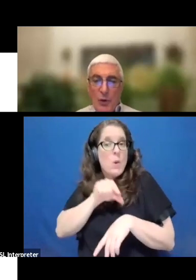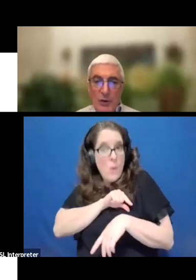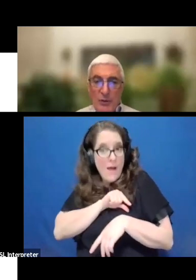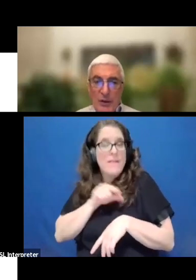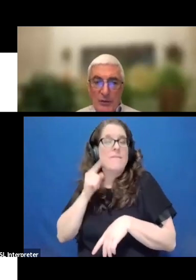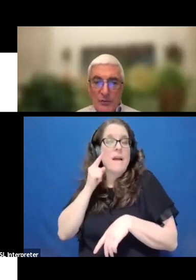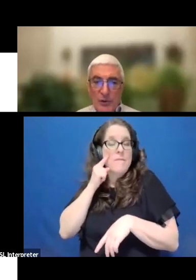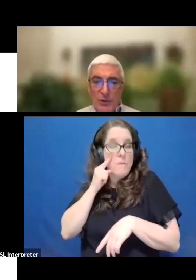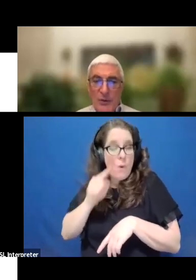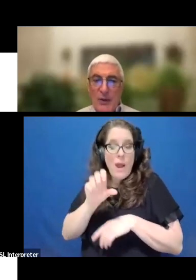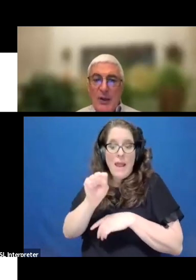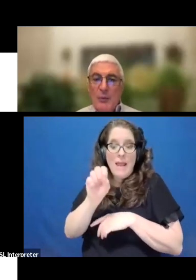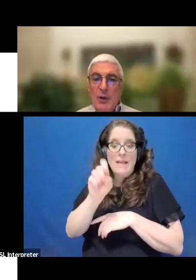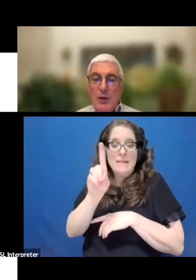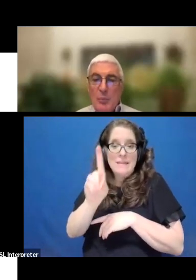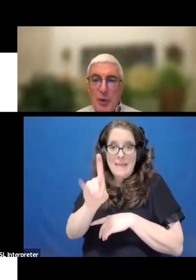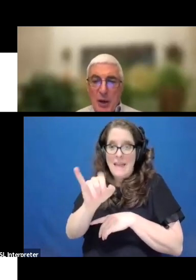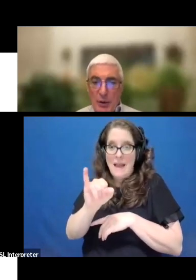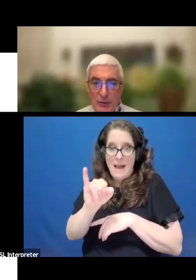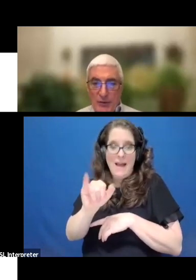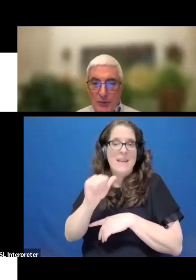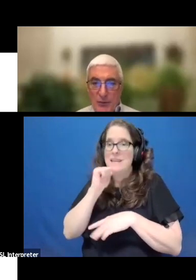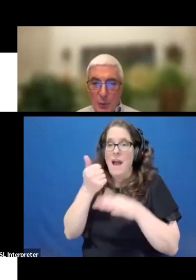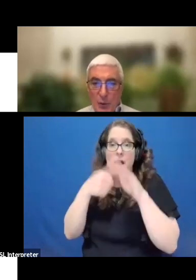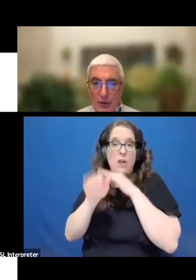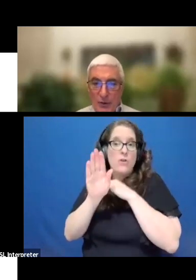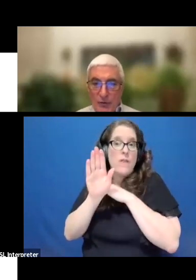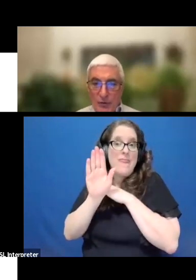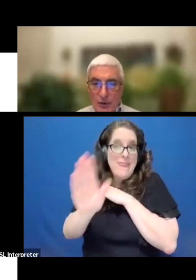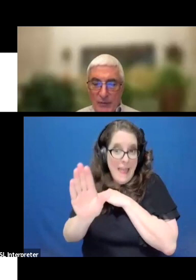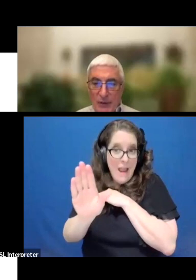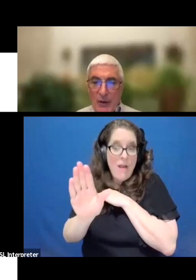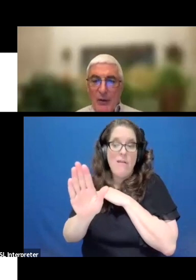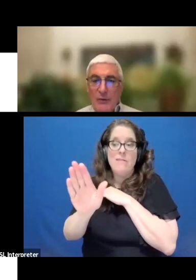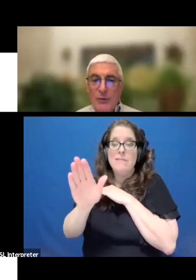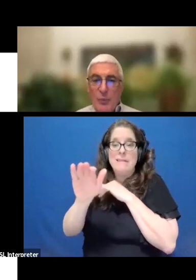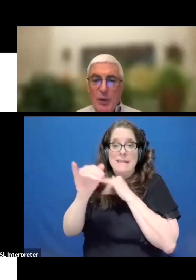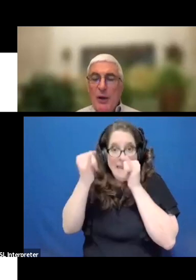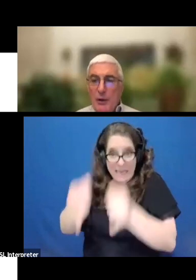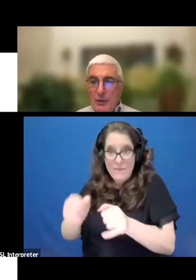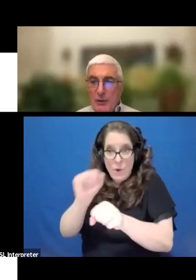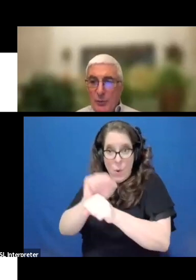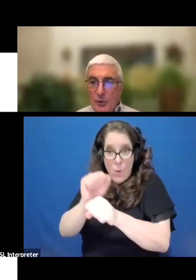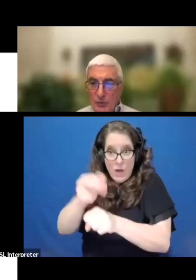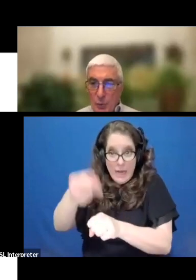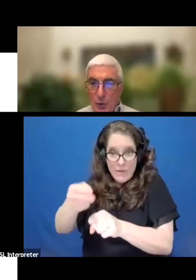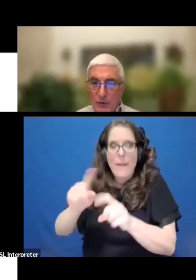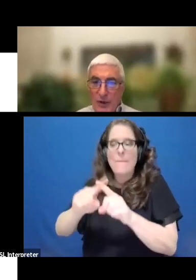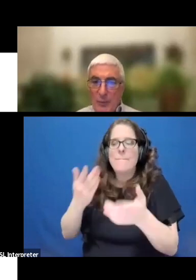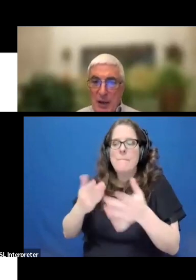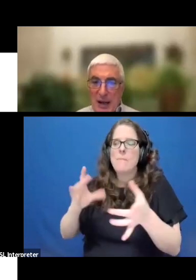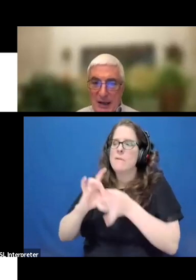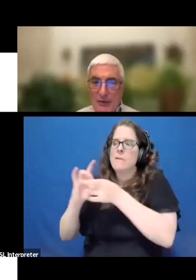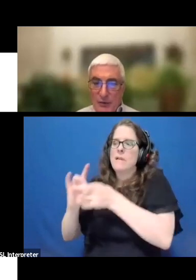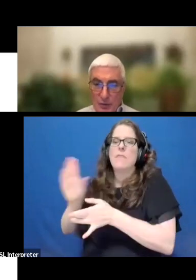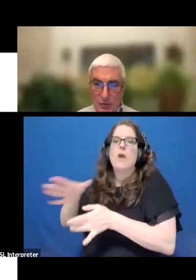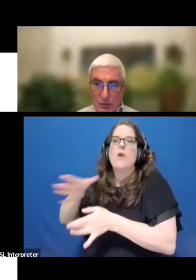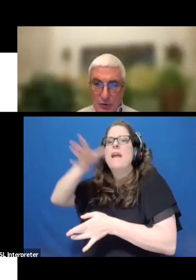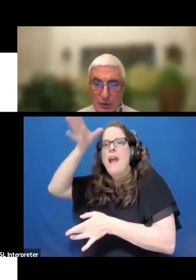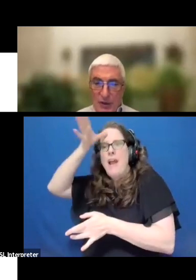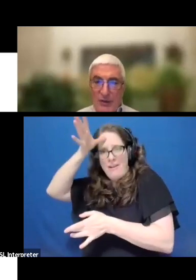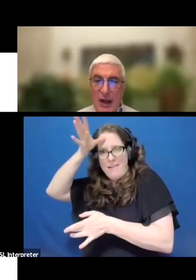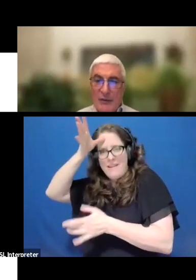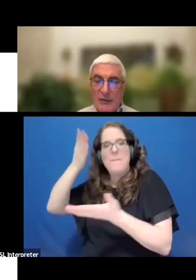own work history, but on a parent's work history. So their parent is the one who's worked and paid